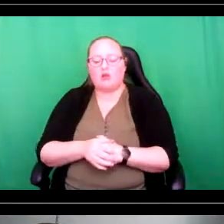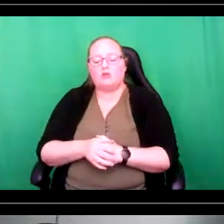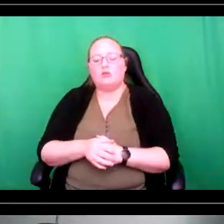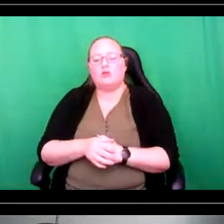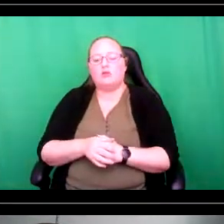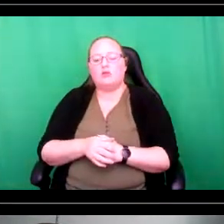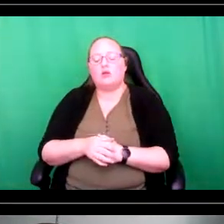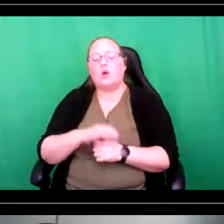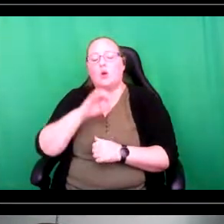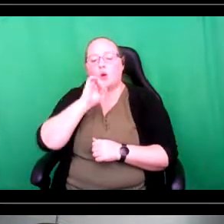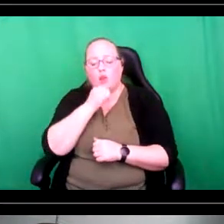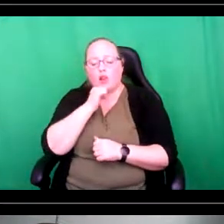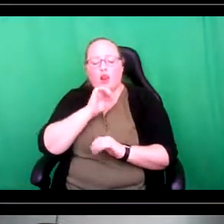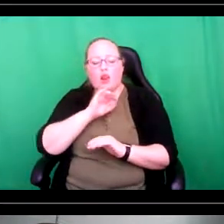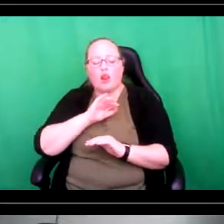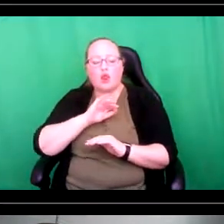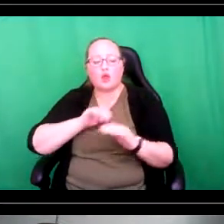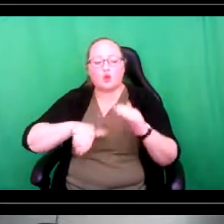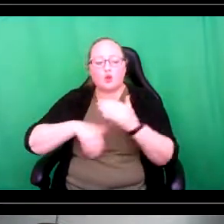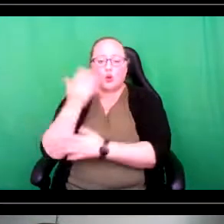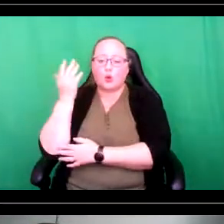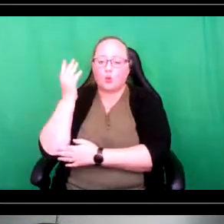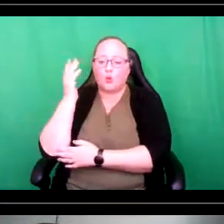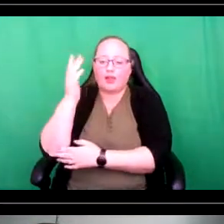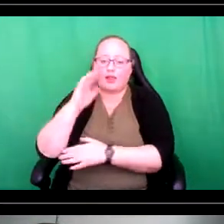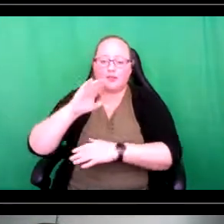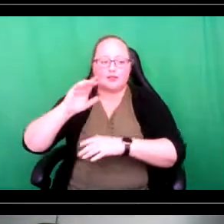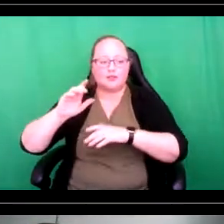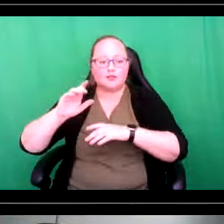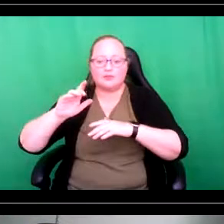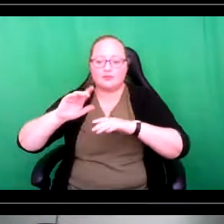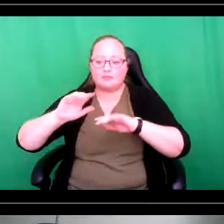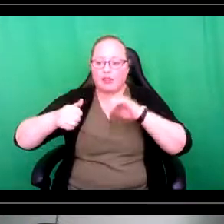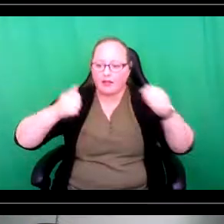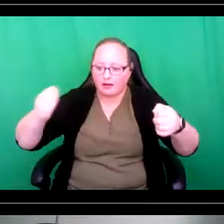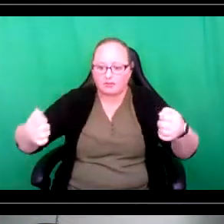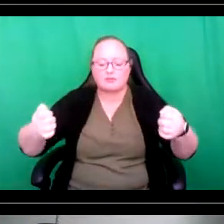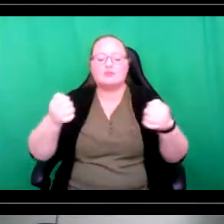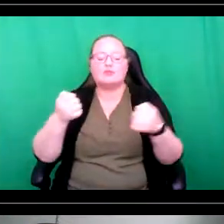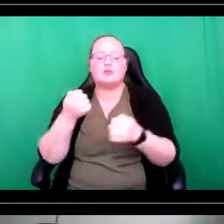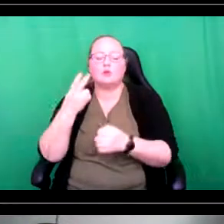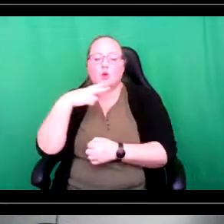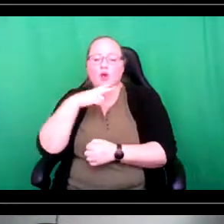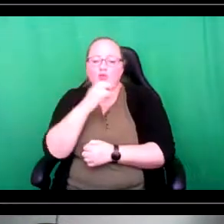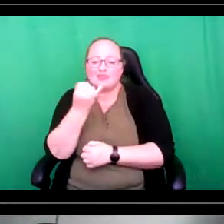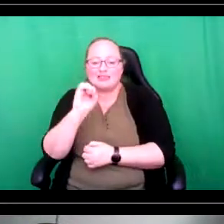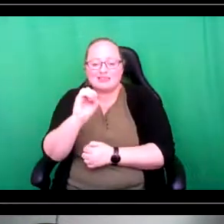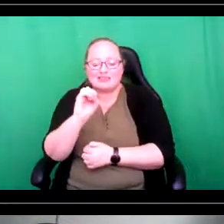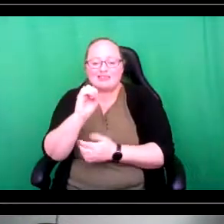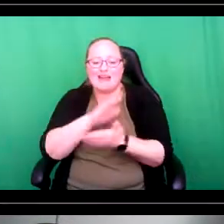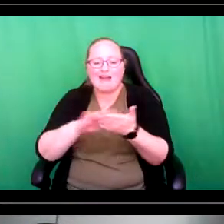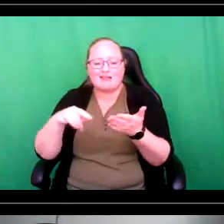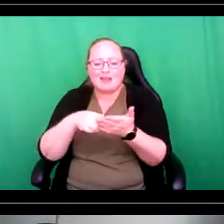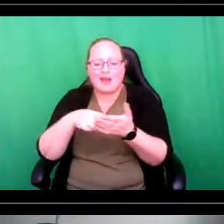260 hectares of new woodland. And again, I suggest that people look at the operations update for more information.